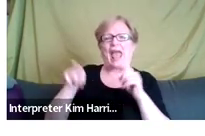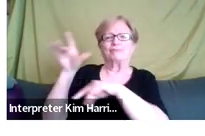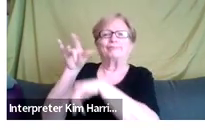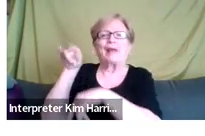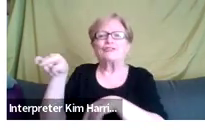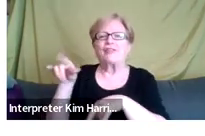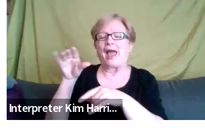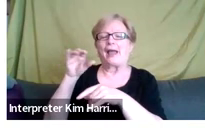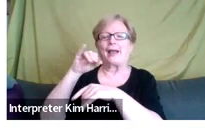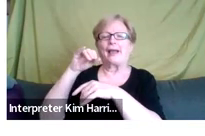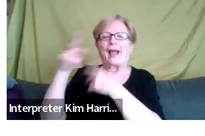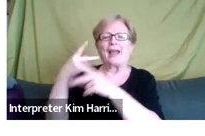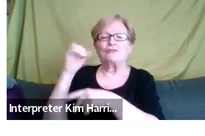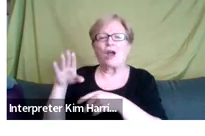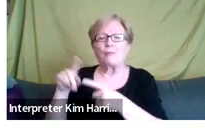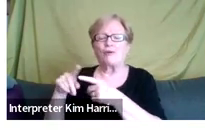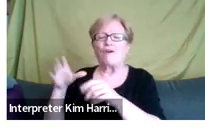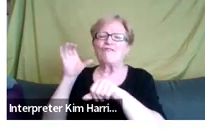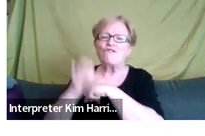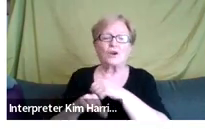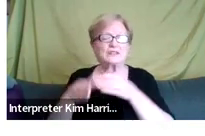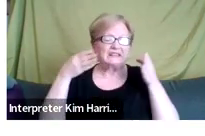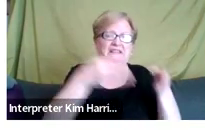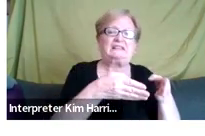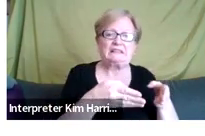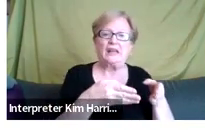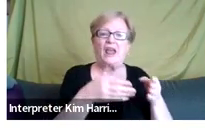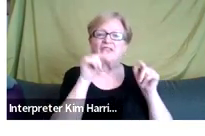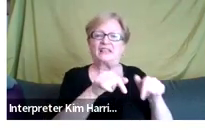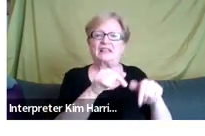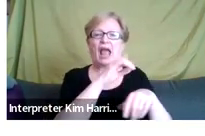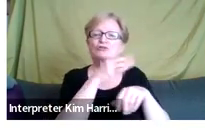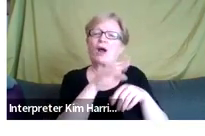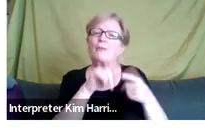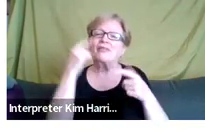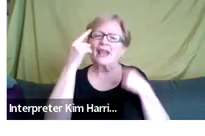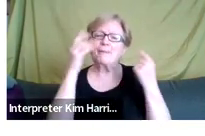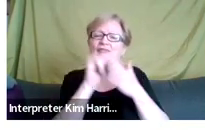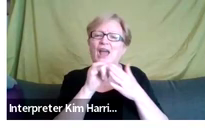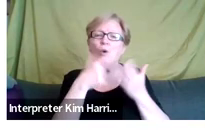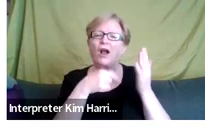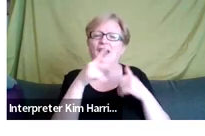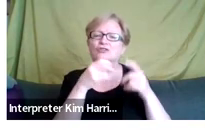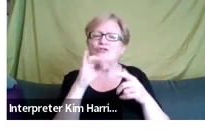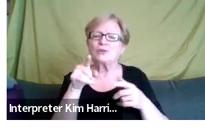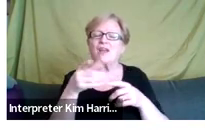are forced into. So I'll just give you a minute to think about that.